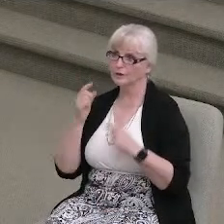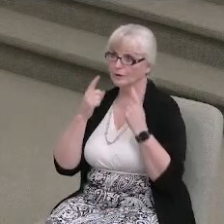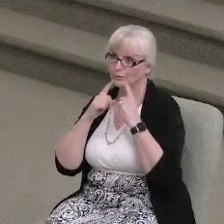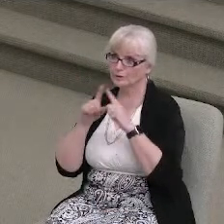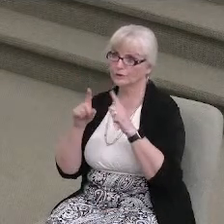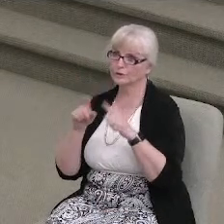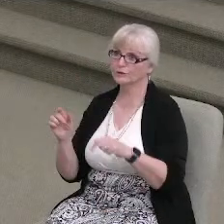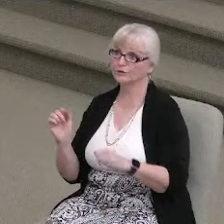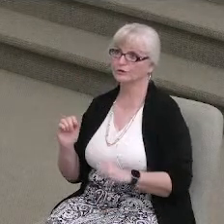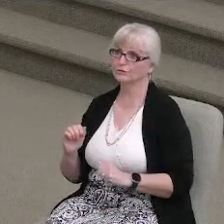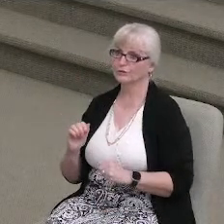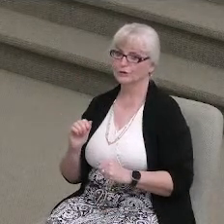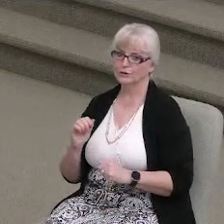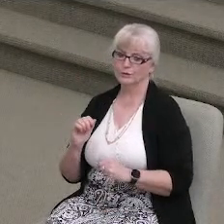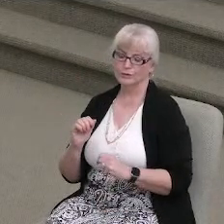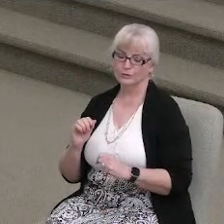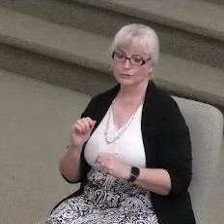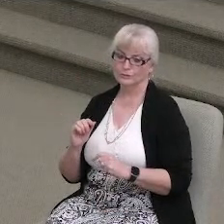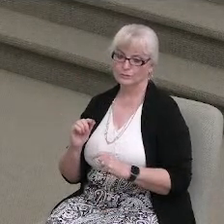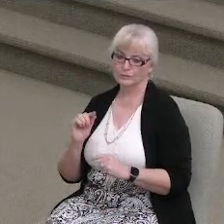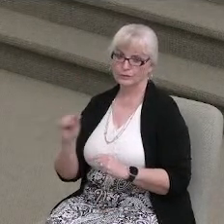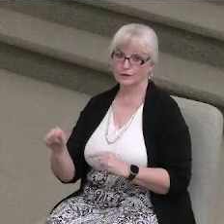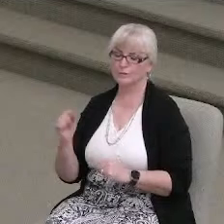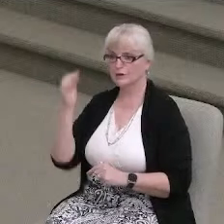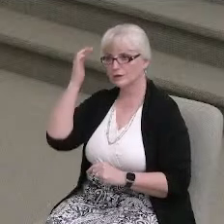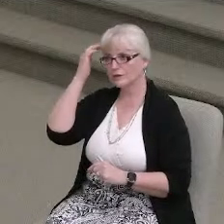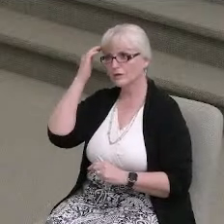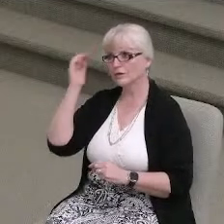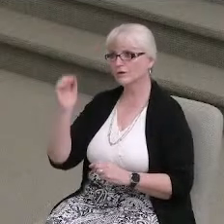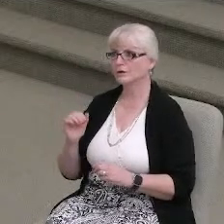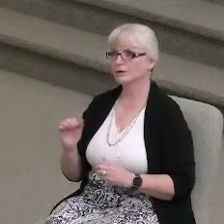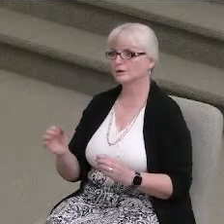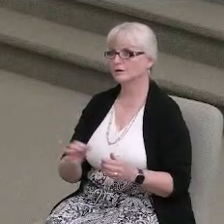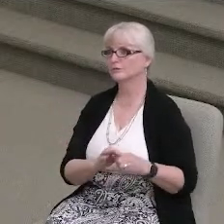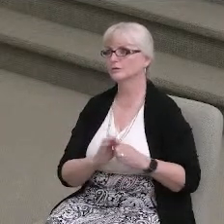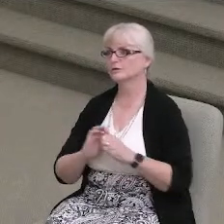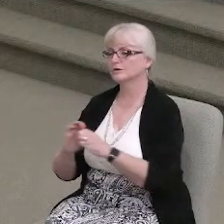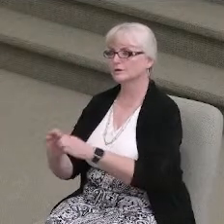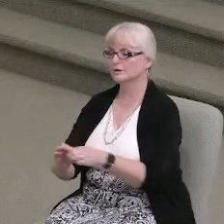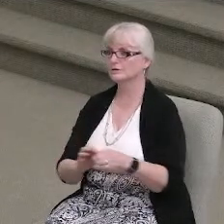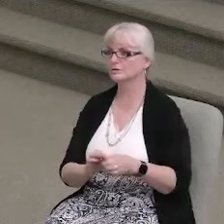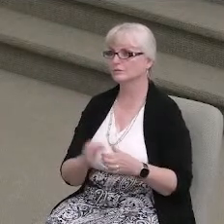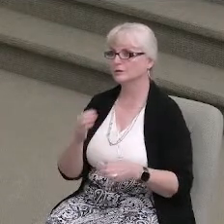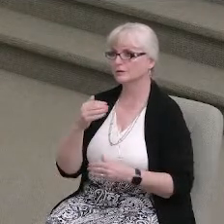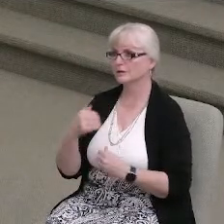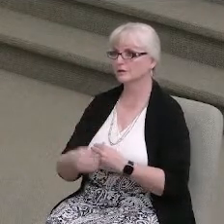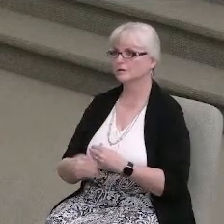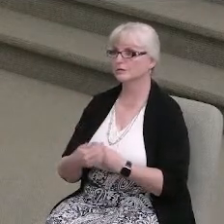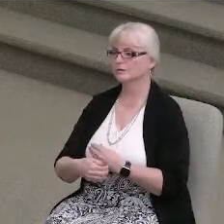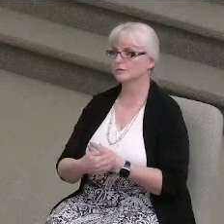remember that fact together as we partake of communion after this song.